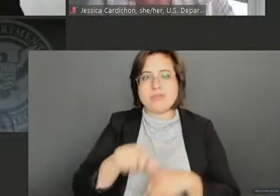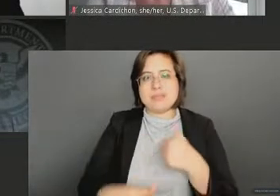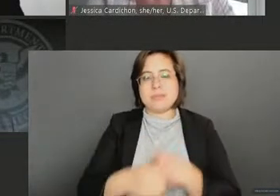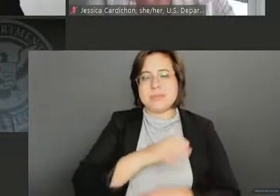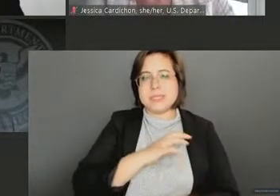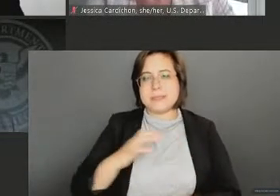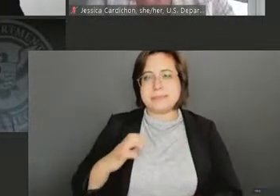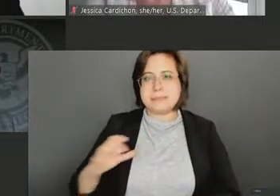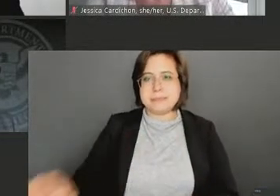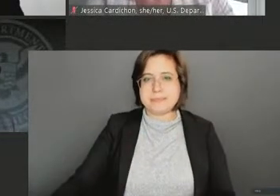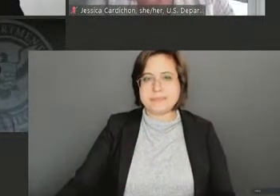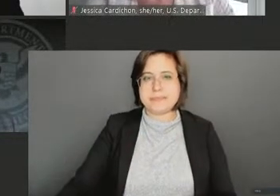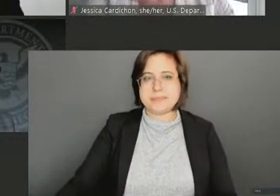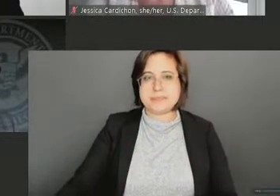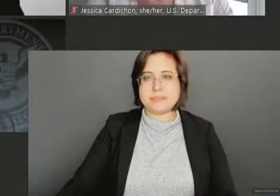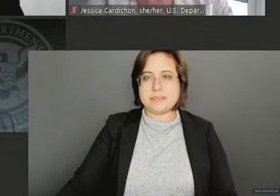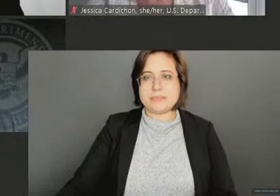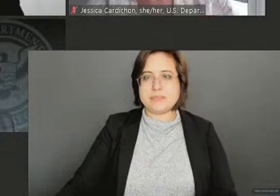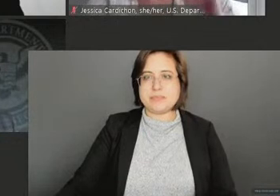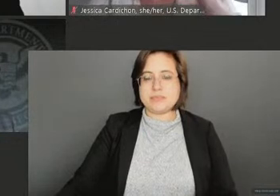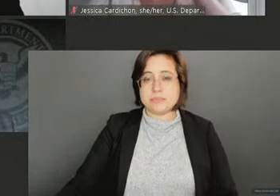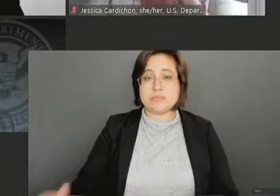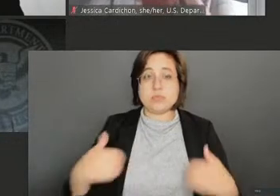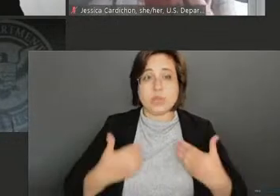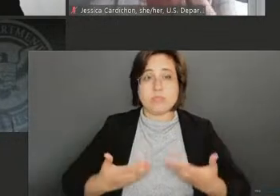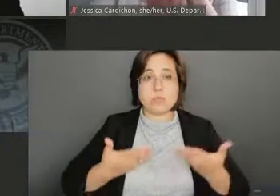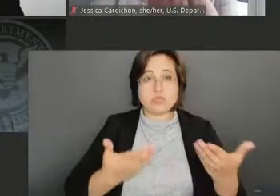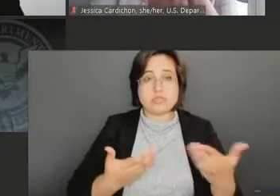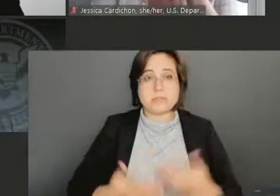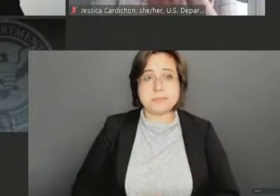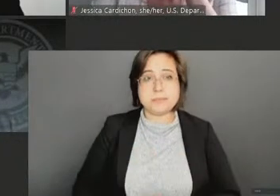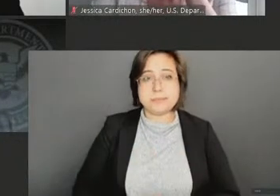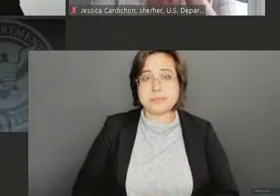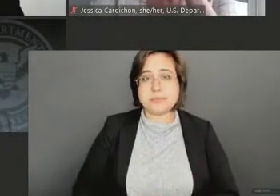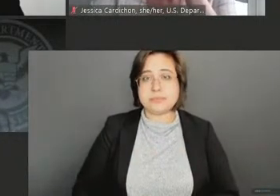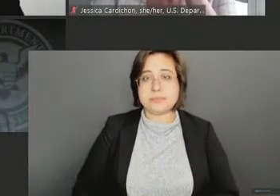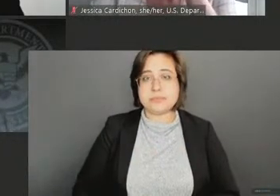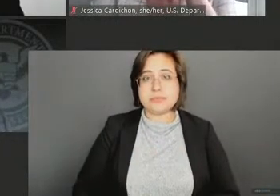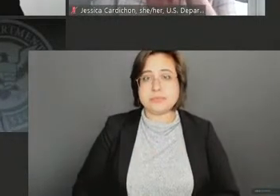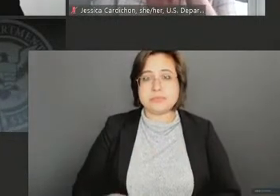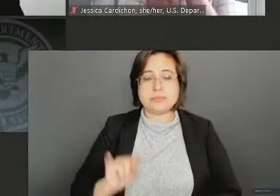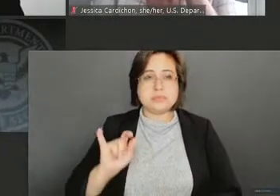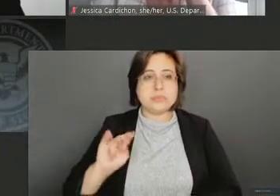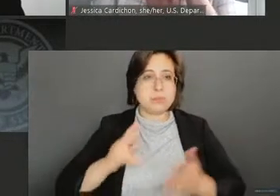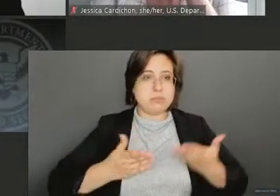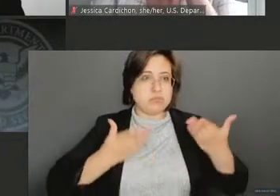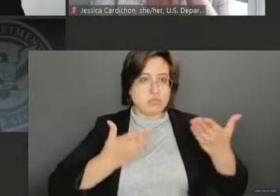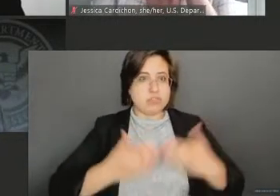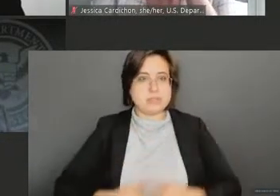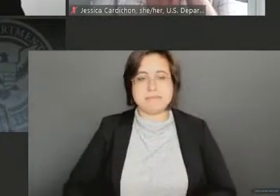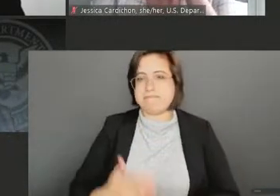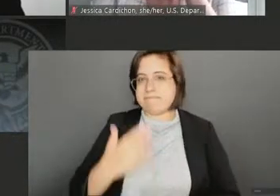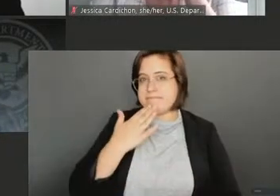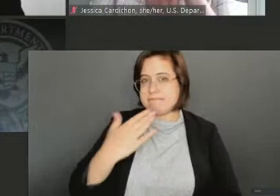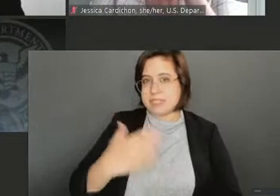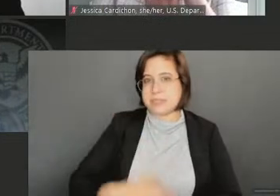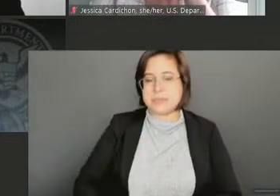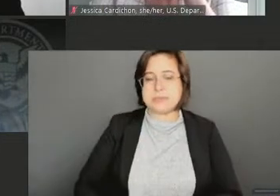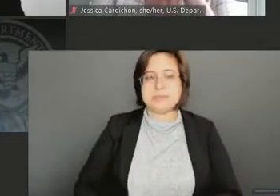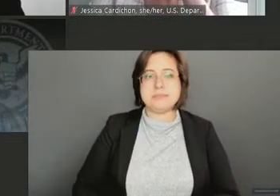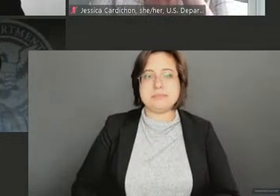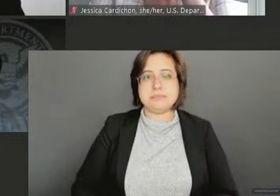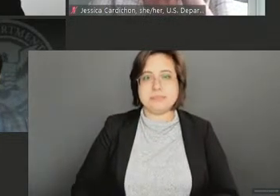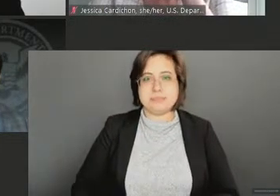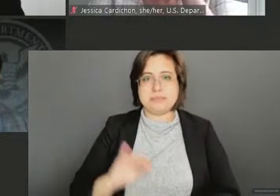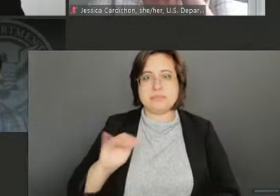Subcommittee. Do I have a motion? Motion, Madam Chair. Thank you very much, Dr. Putnam. Do I have a